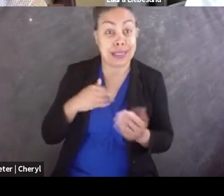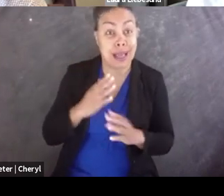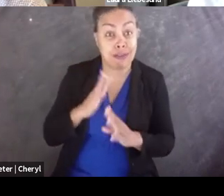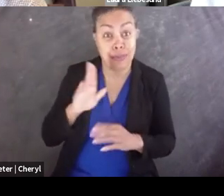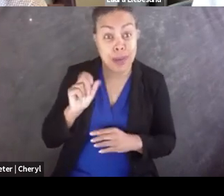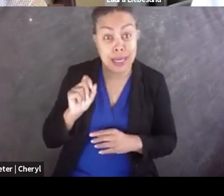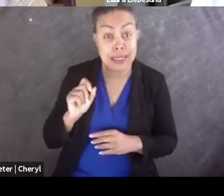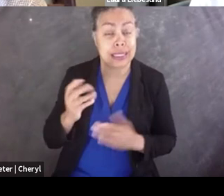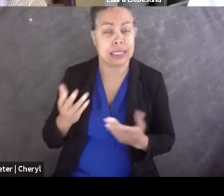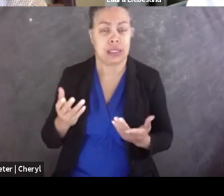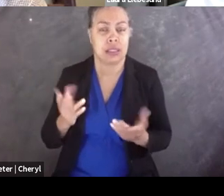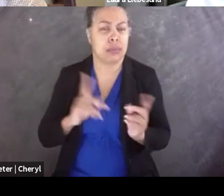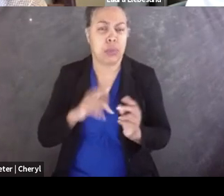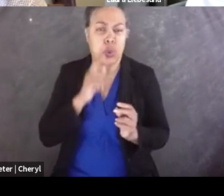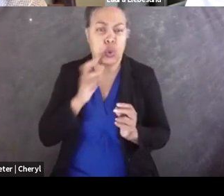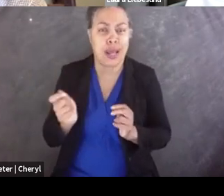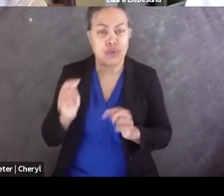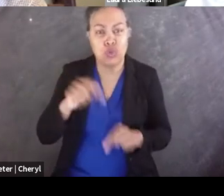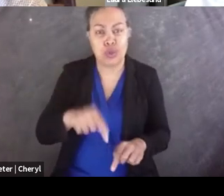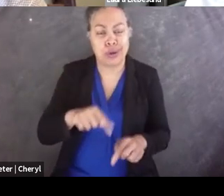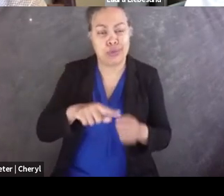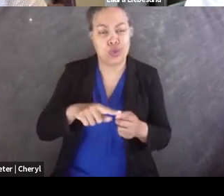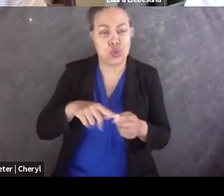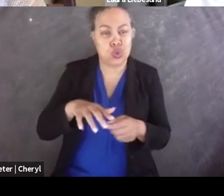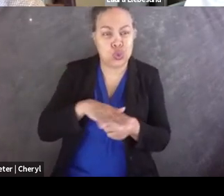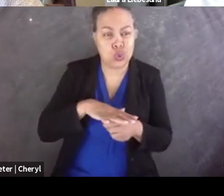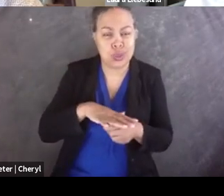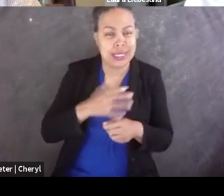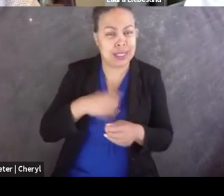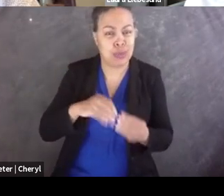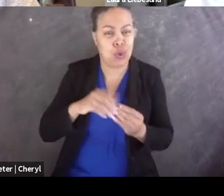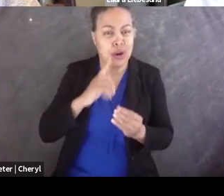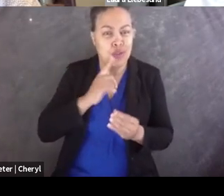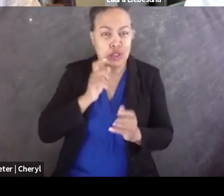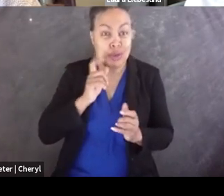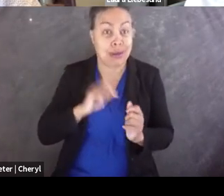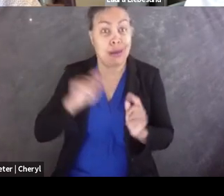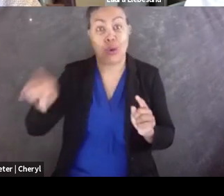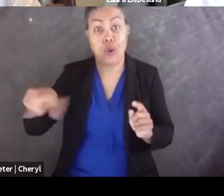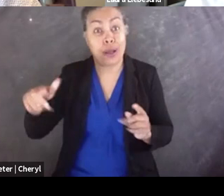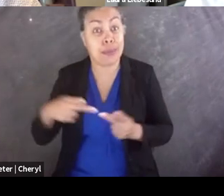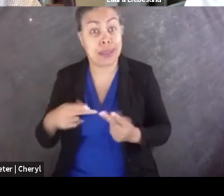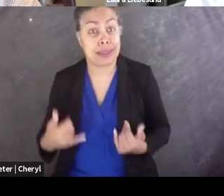know, people didn't necessarily have to come to the neighborhood to be able to get their drink on.